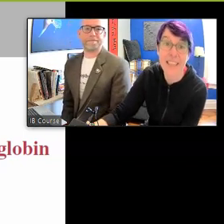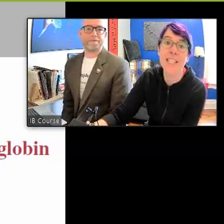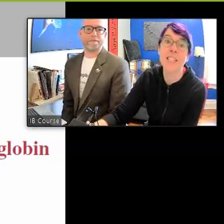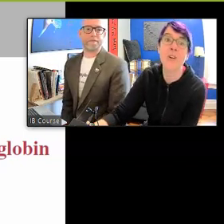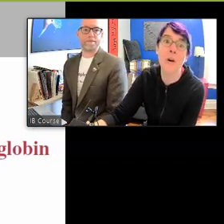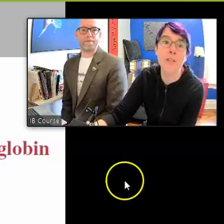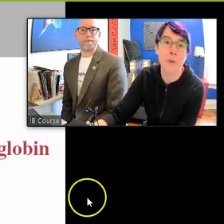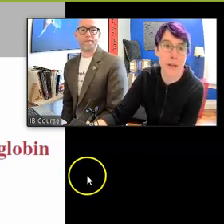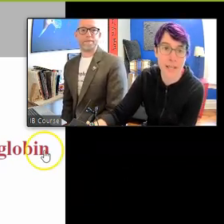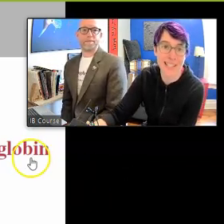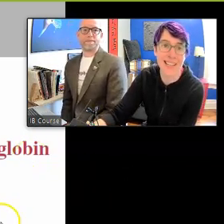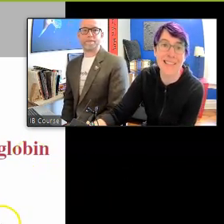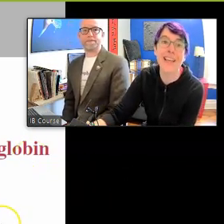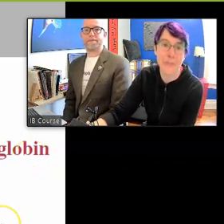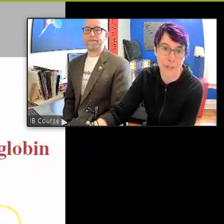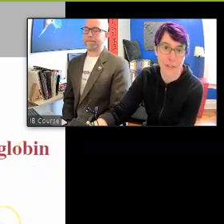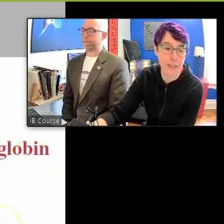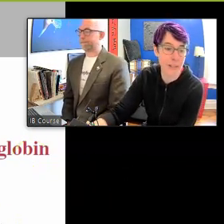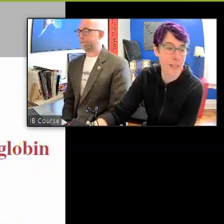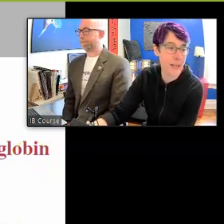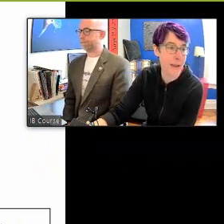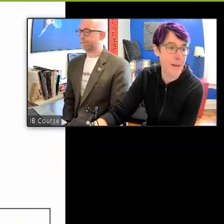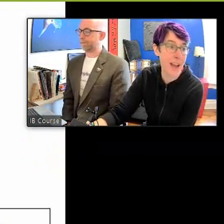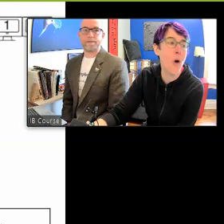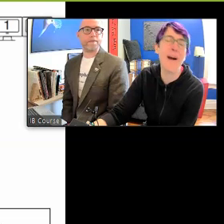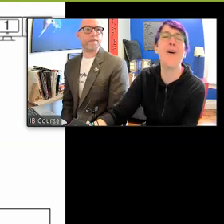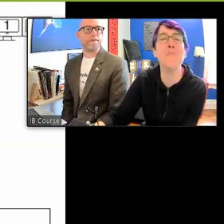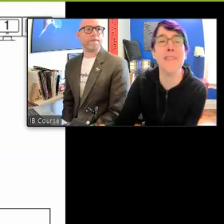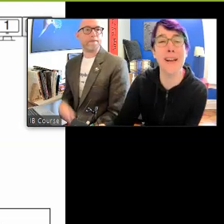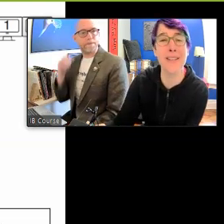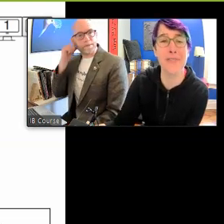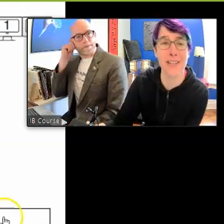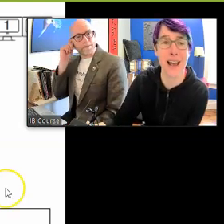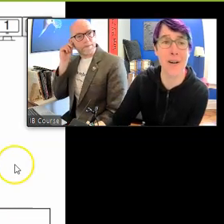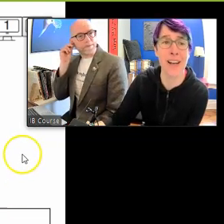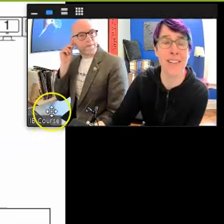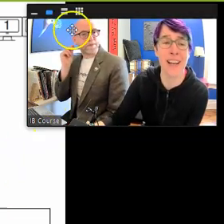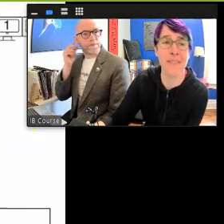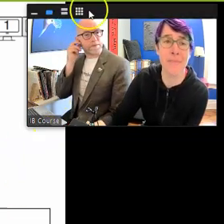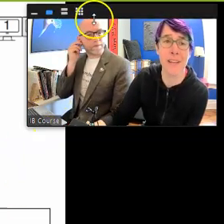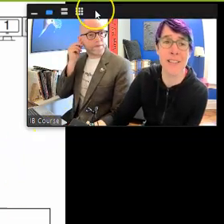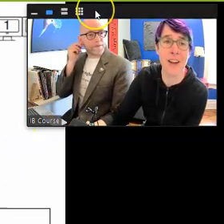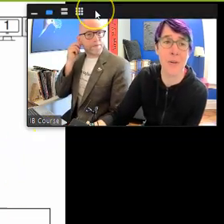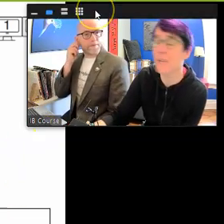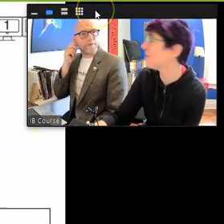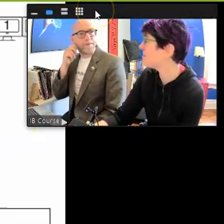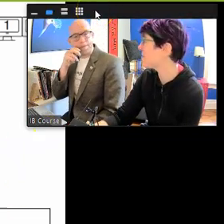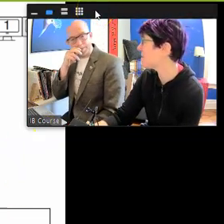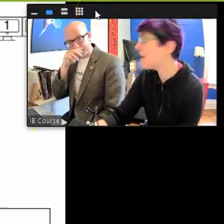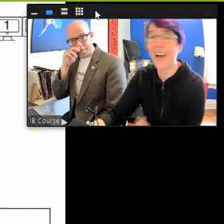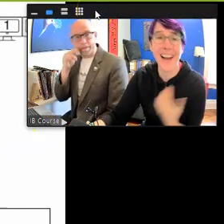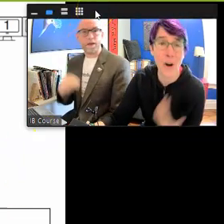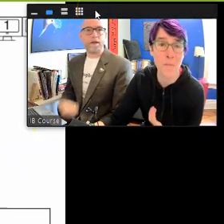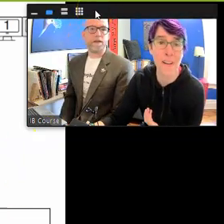Exactly. And this is an or story that is delightful. Okay, I hope you like ice fish now, and it's not only about the